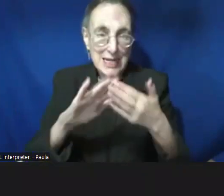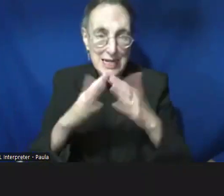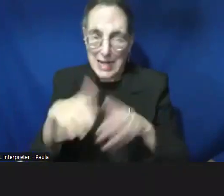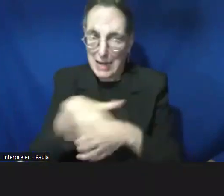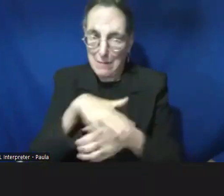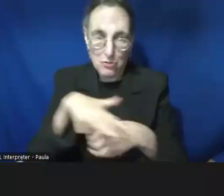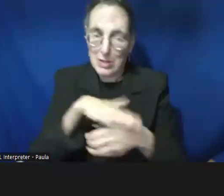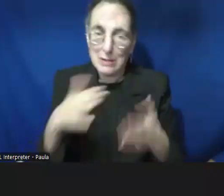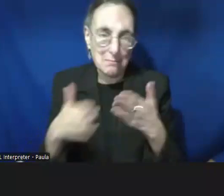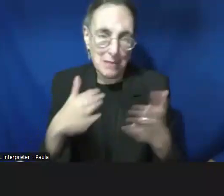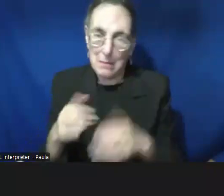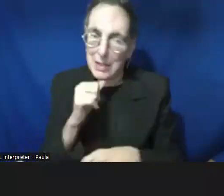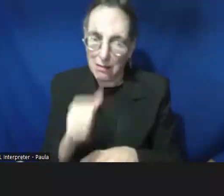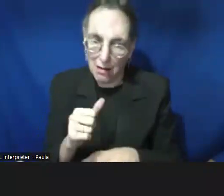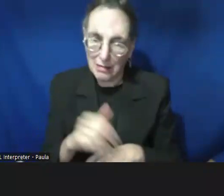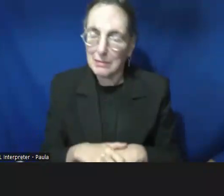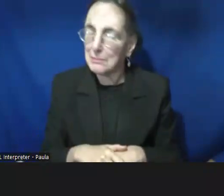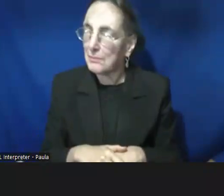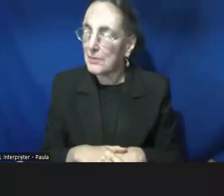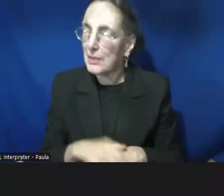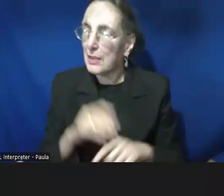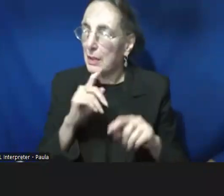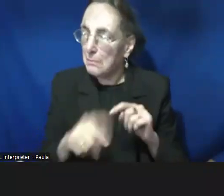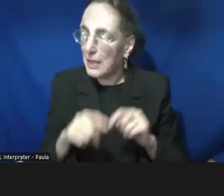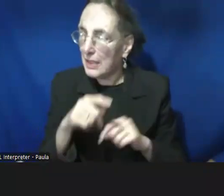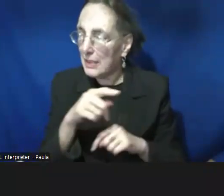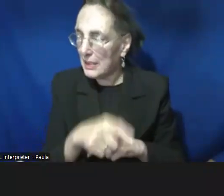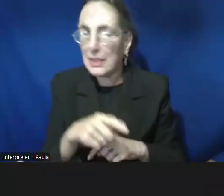But it is a roof over their heads.